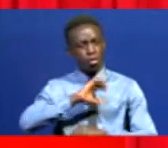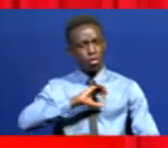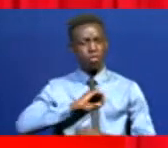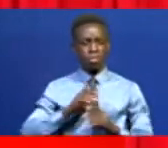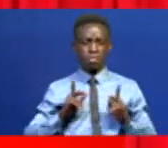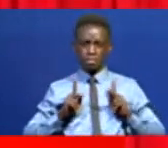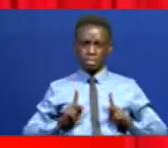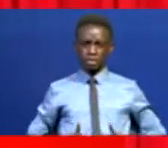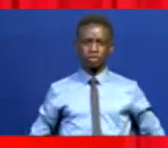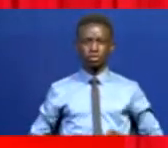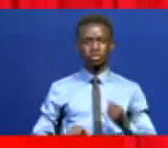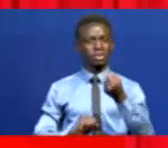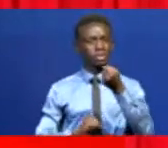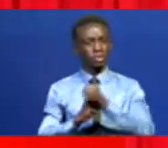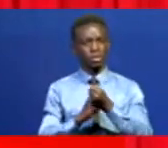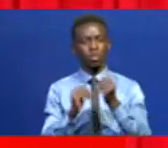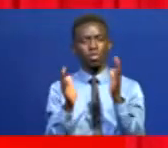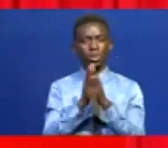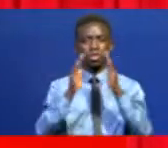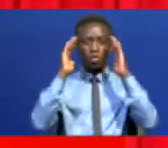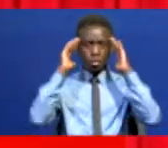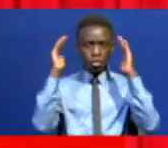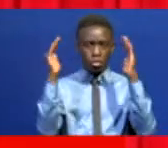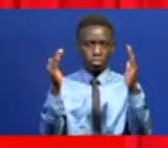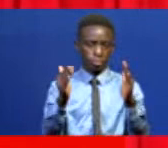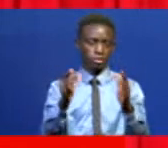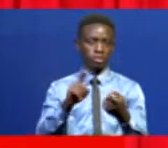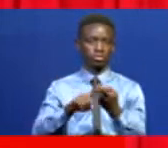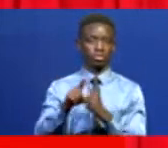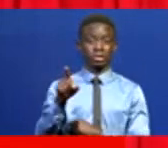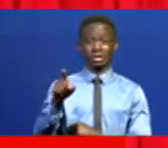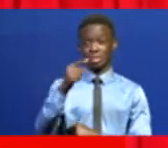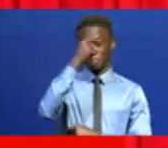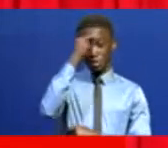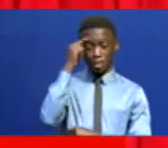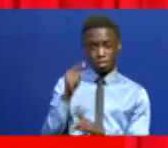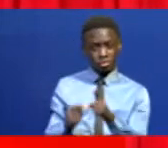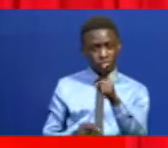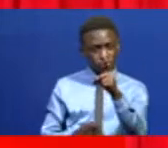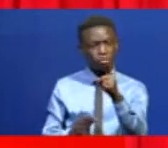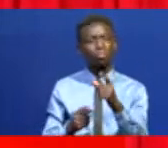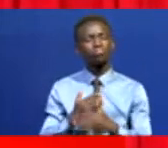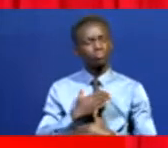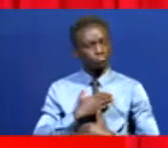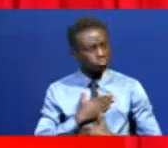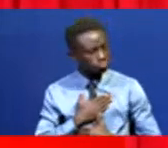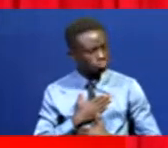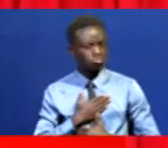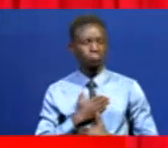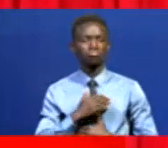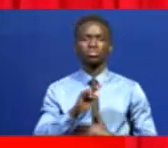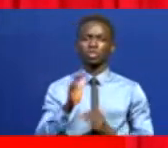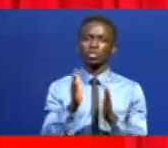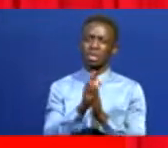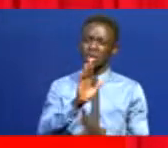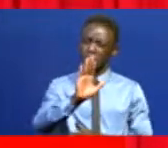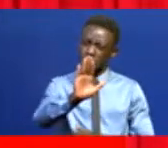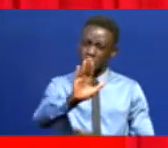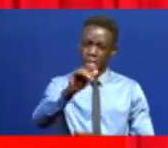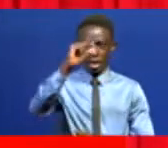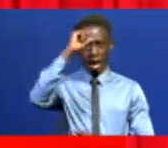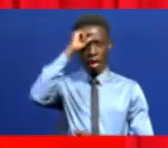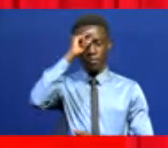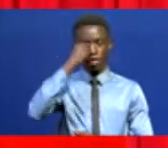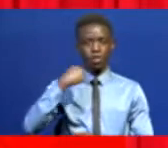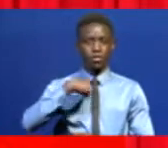and commitment in this. It is because of you, Your Excellency, and your government that we have been able to get